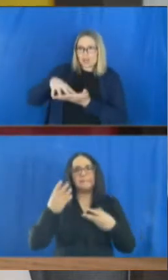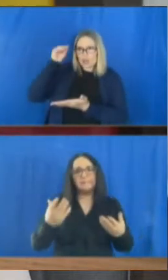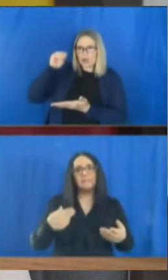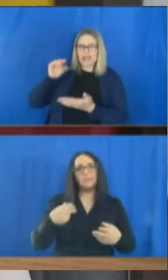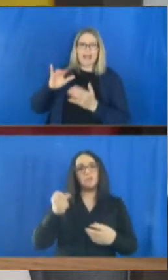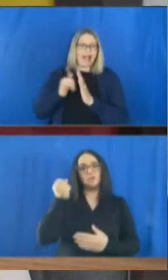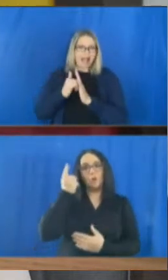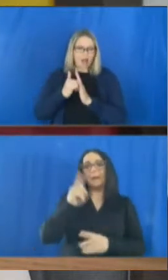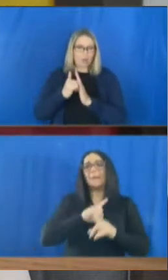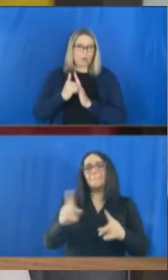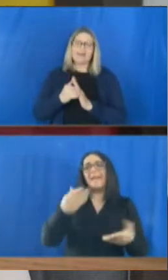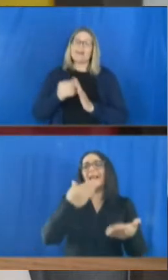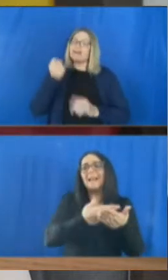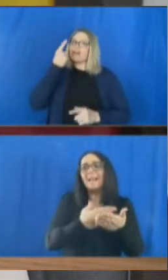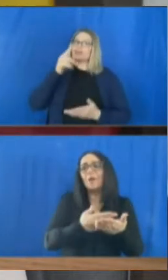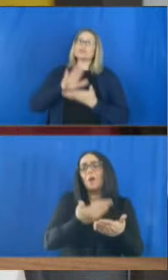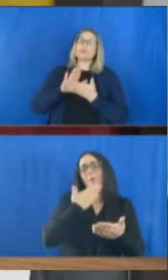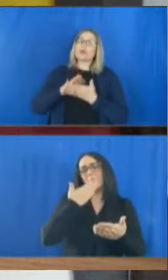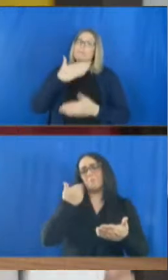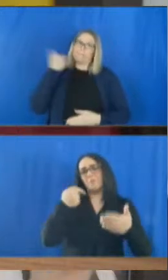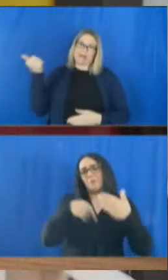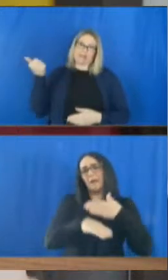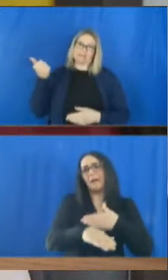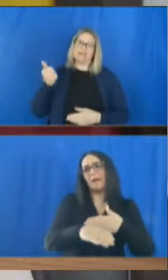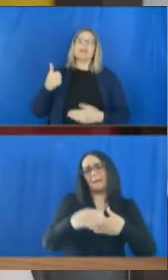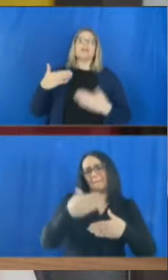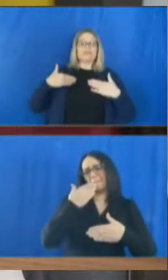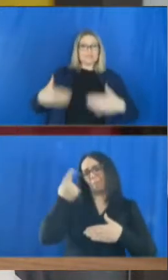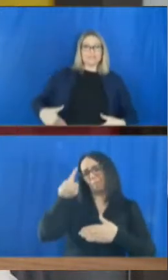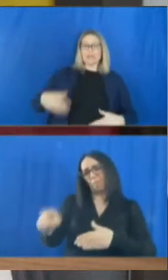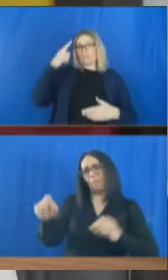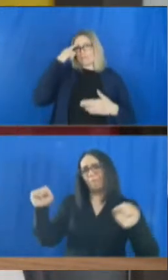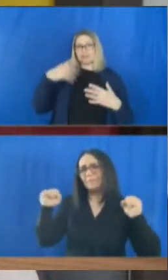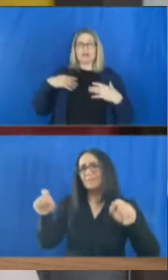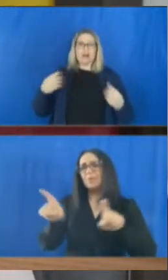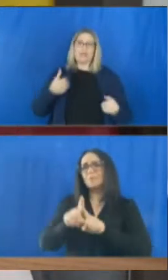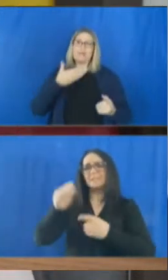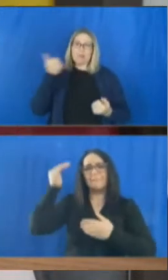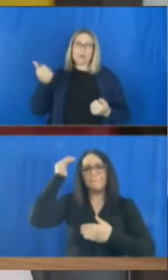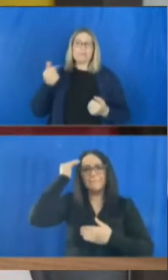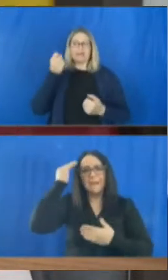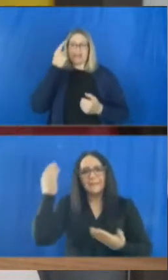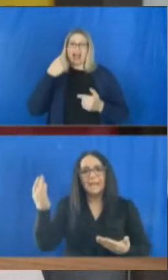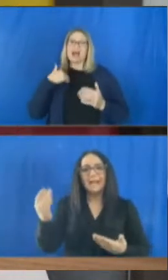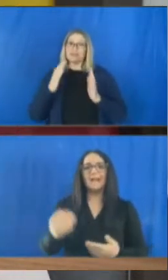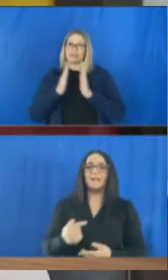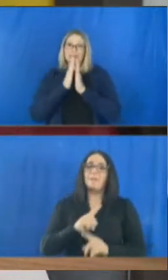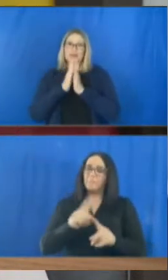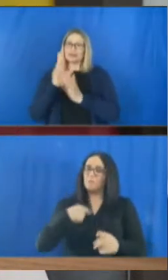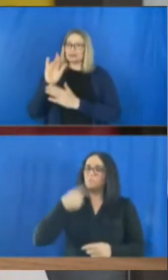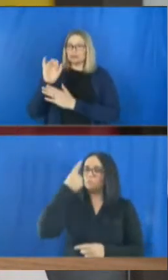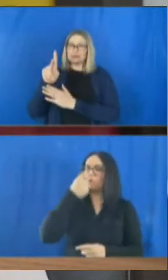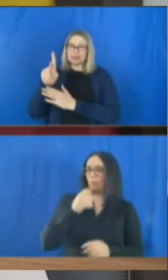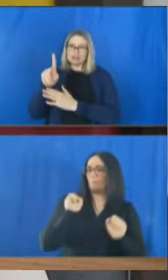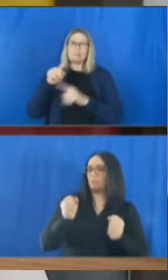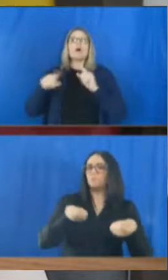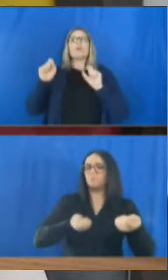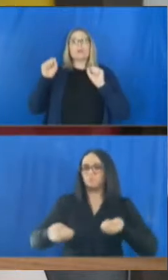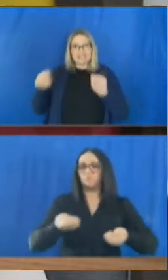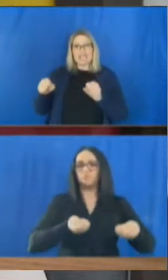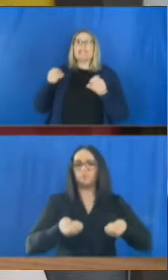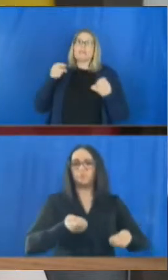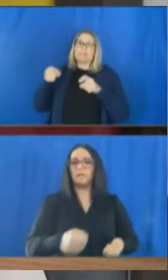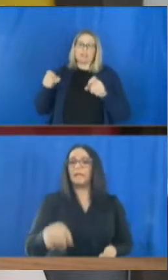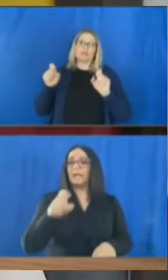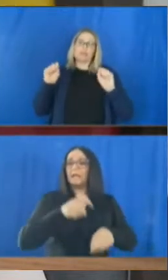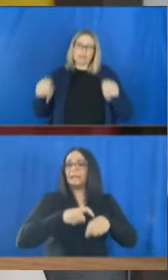our children return to school, we also want to see them return to play. Sports and music are beneficial to our mental and physical health, and that's